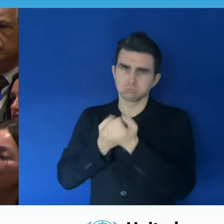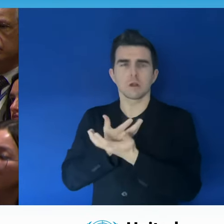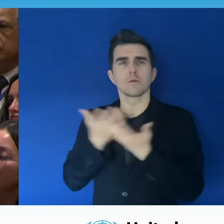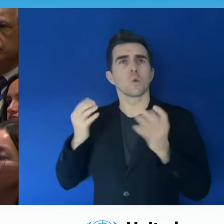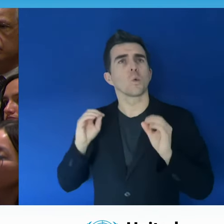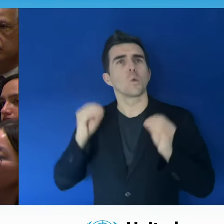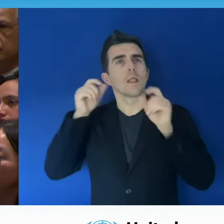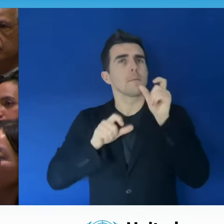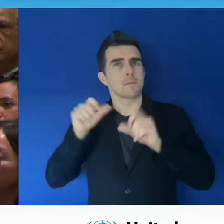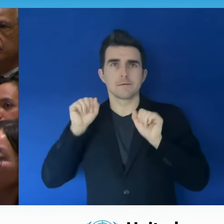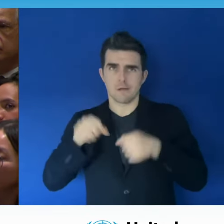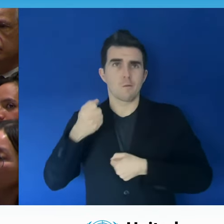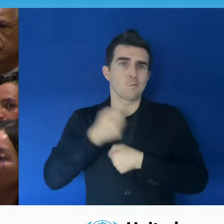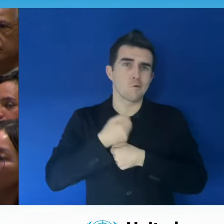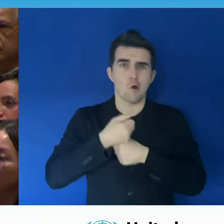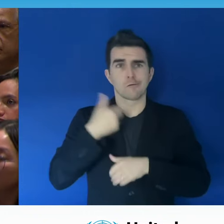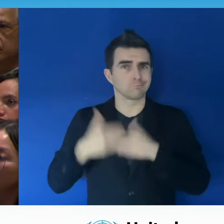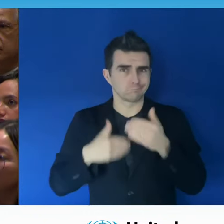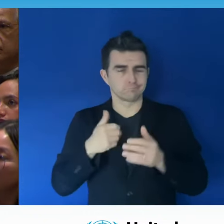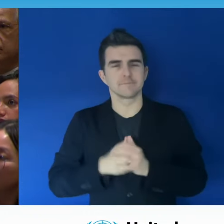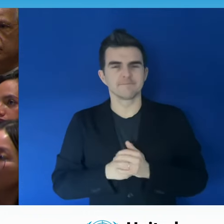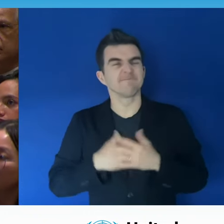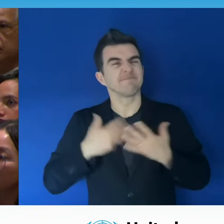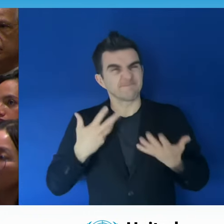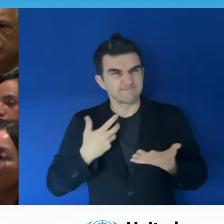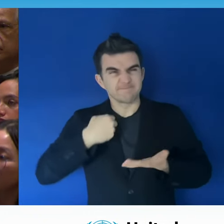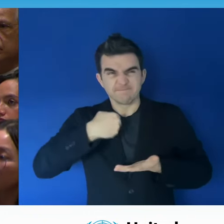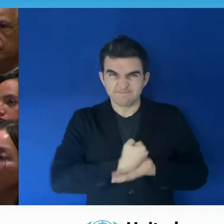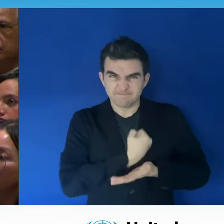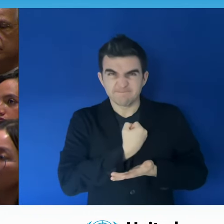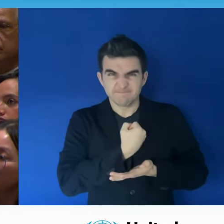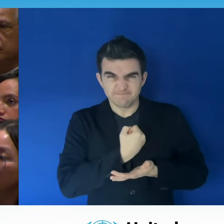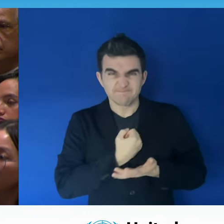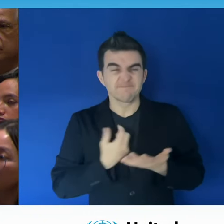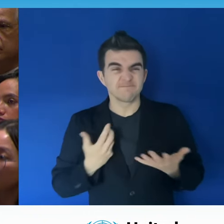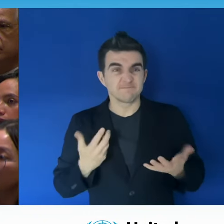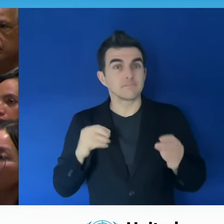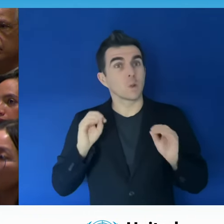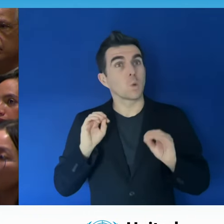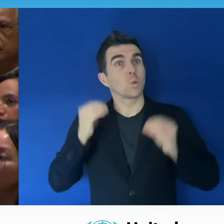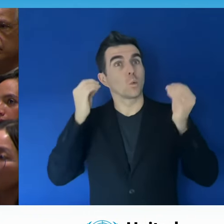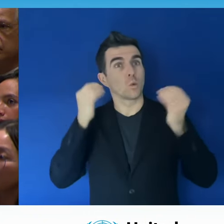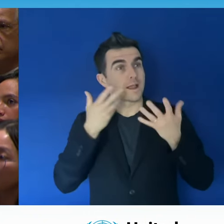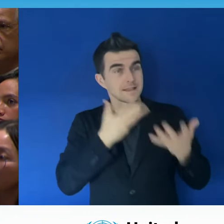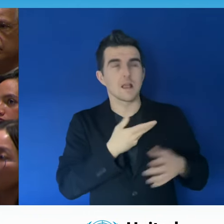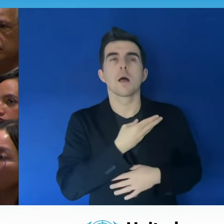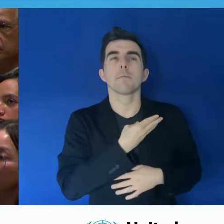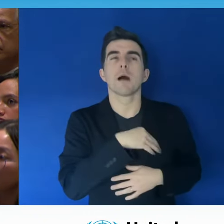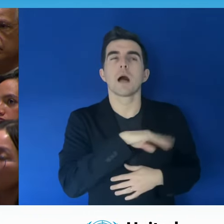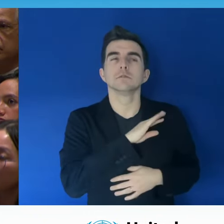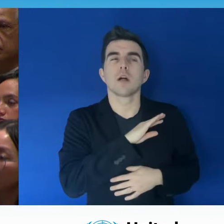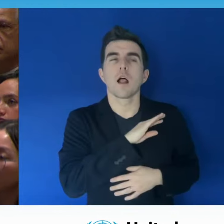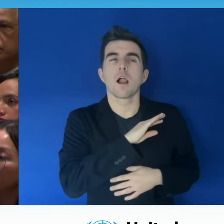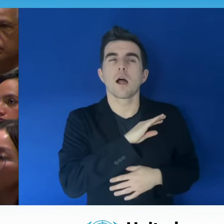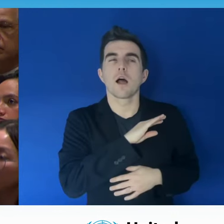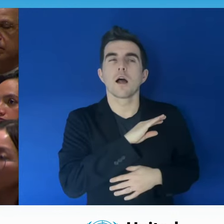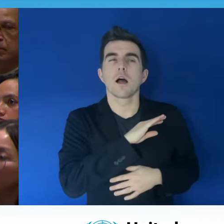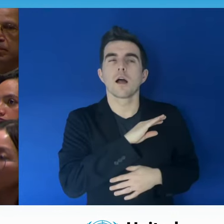subjected to indiscriminate attacks by the Israeli occupation forces. We must promote human rights without